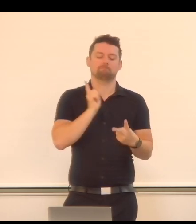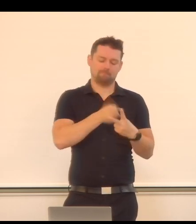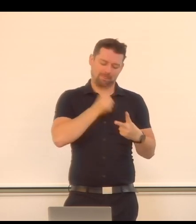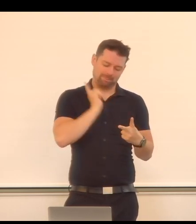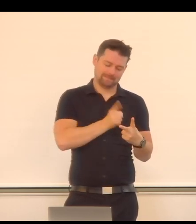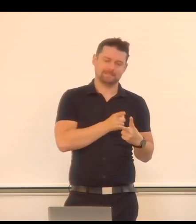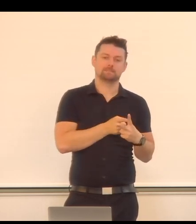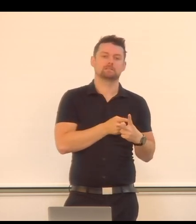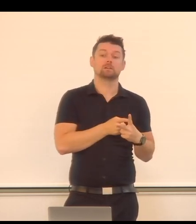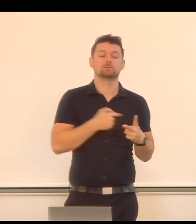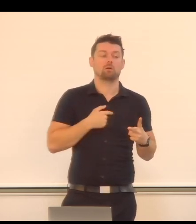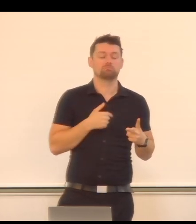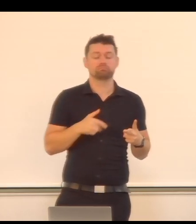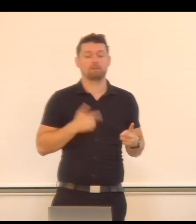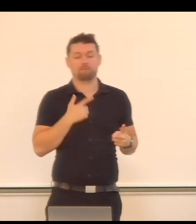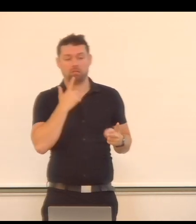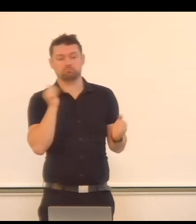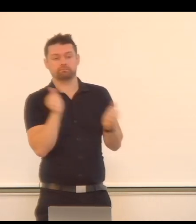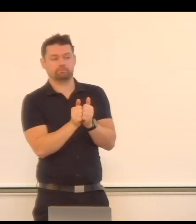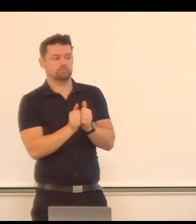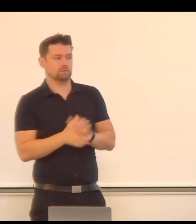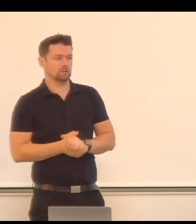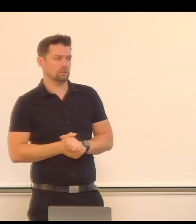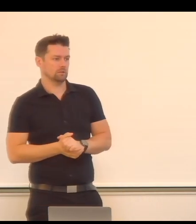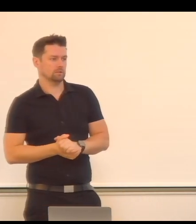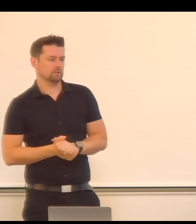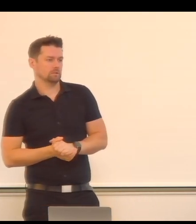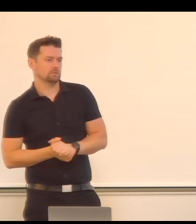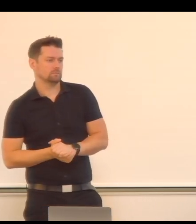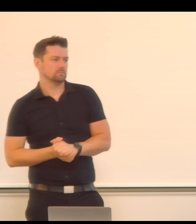So personally, I agree. Okay, thank you.